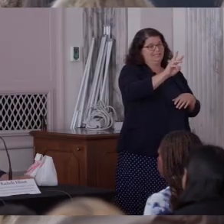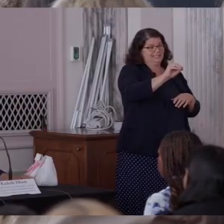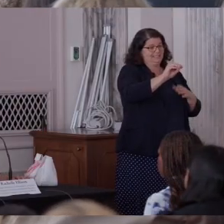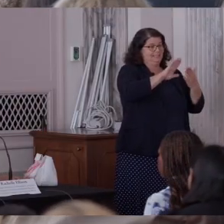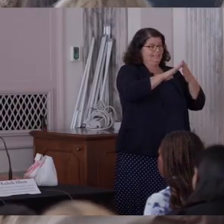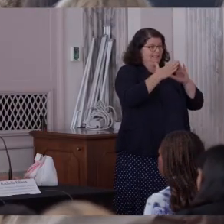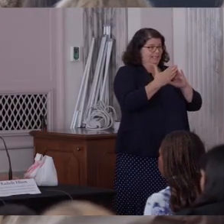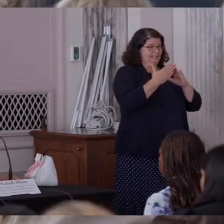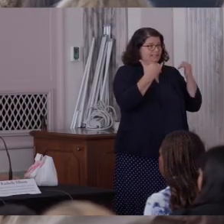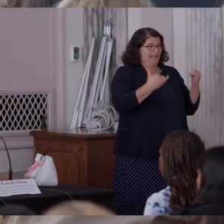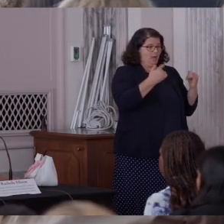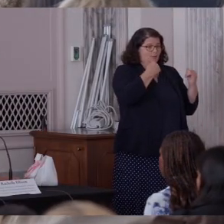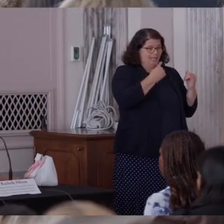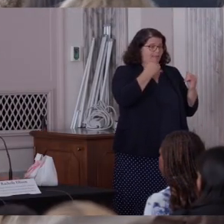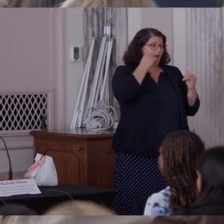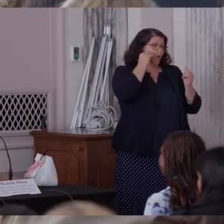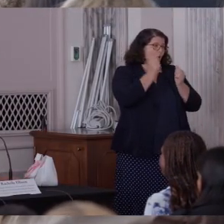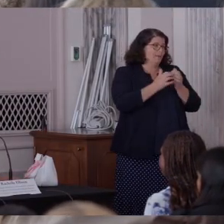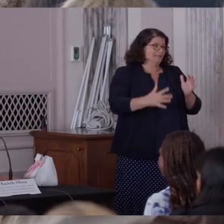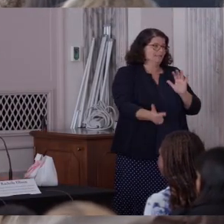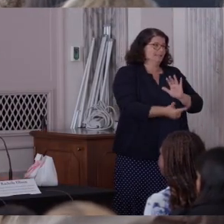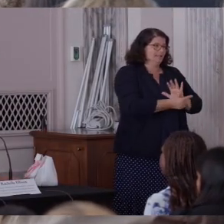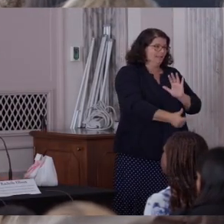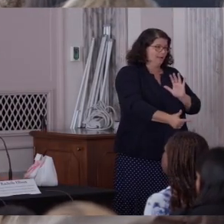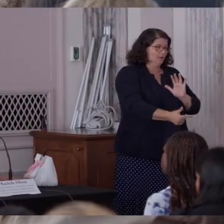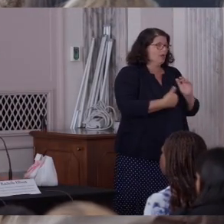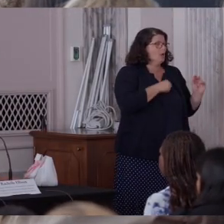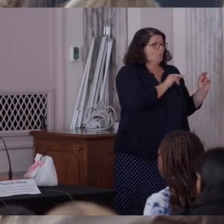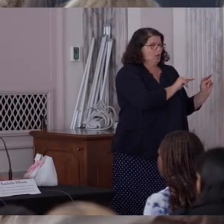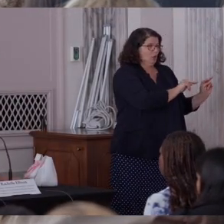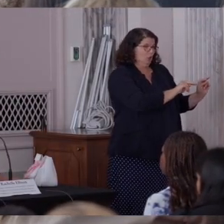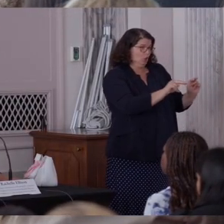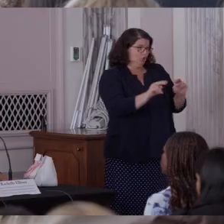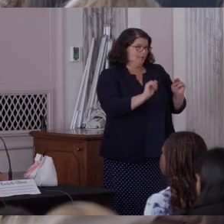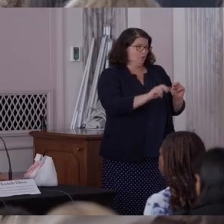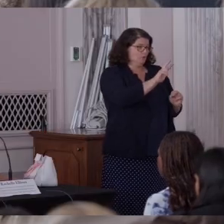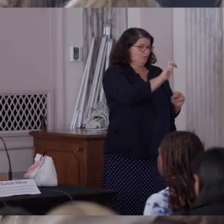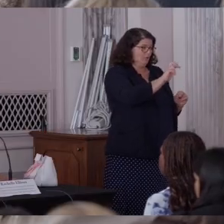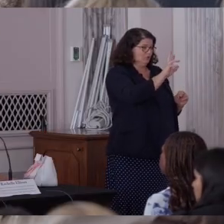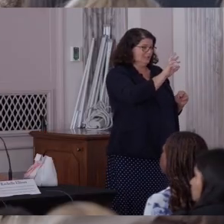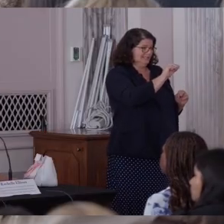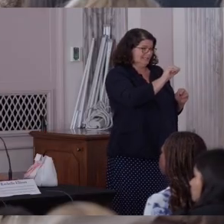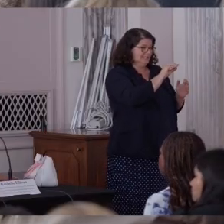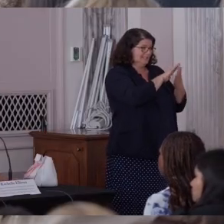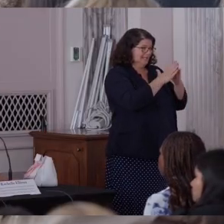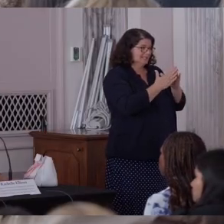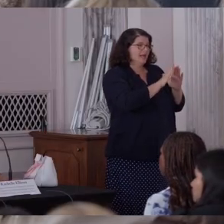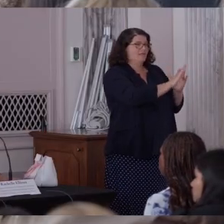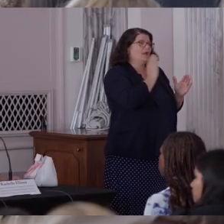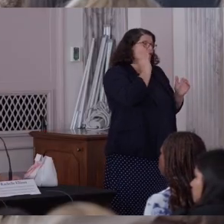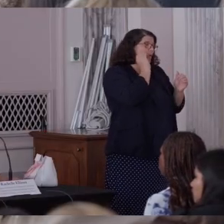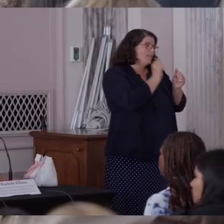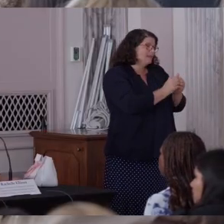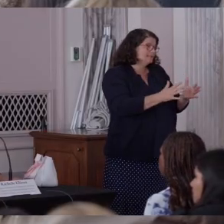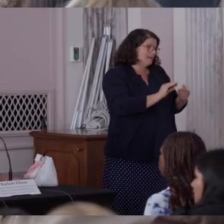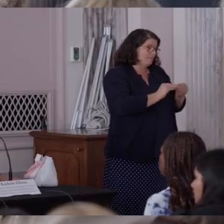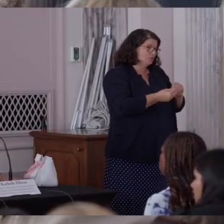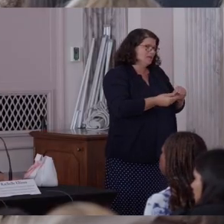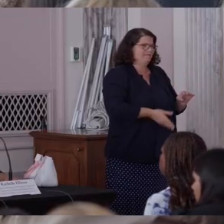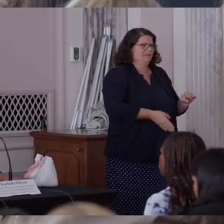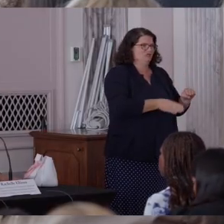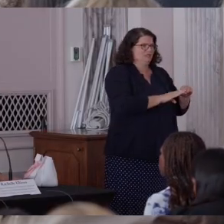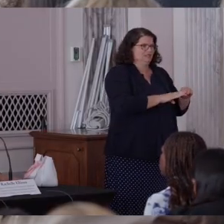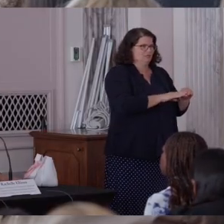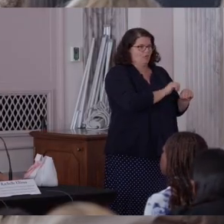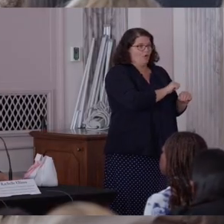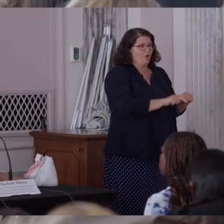criminalization. What we found is that it did not reduce homelessness, it actually increased homelessness. And that is backed up by a study by the University